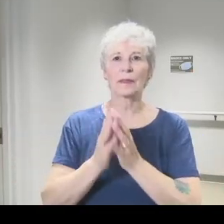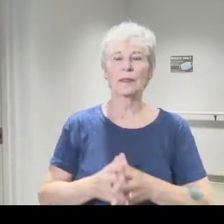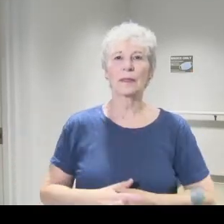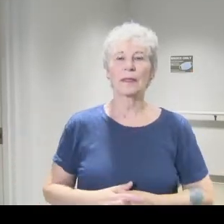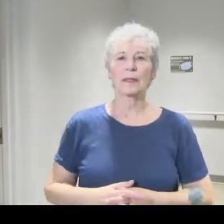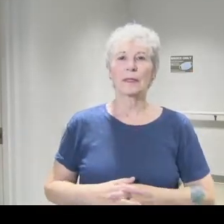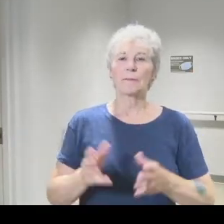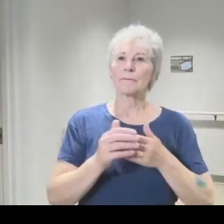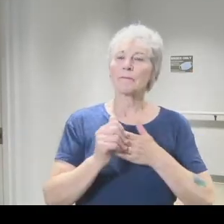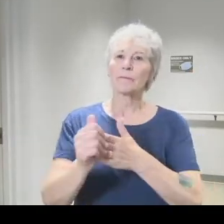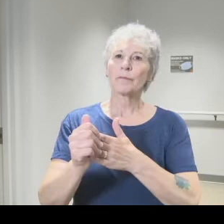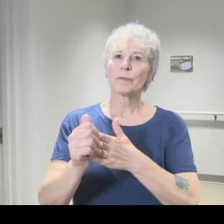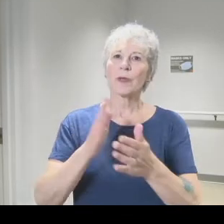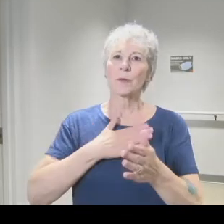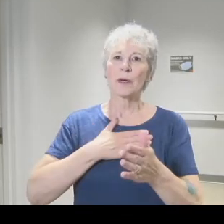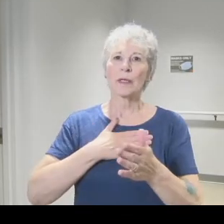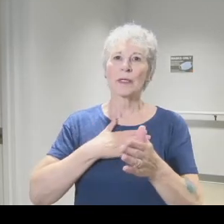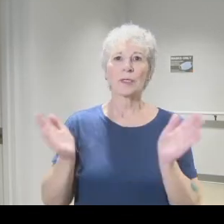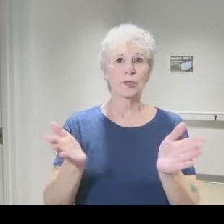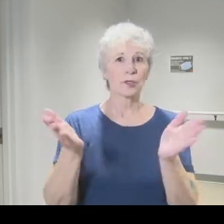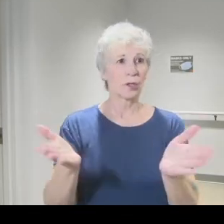So this leads me to my charge to you all.